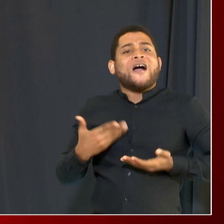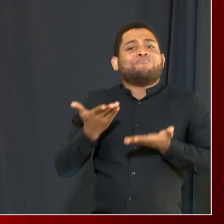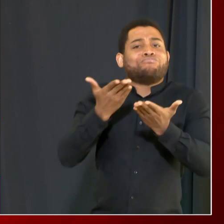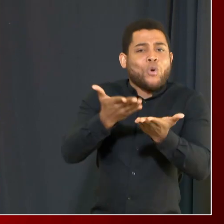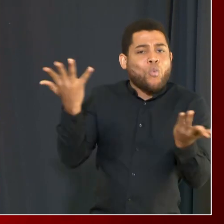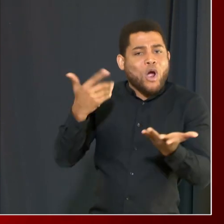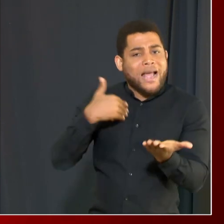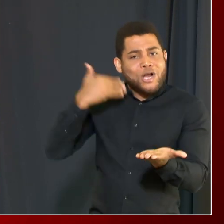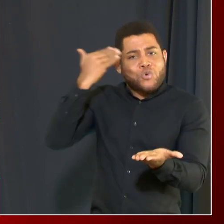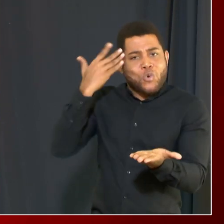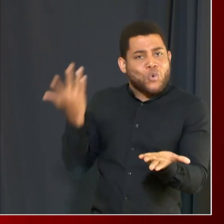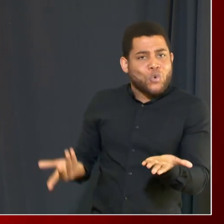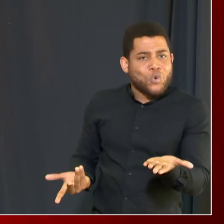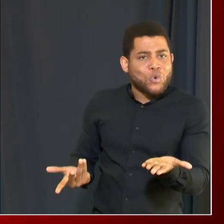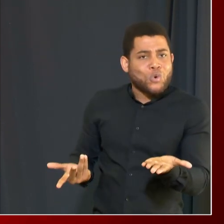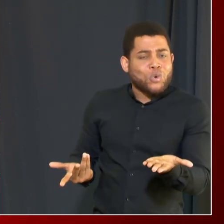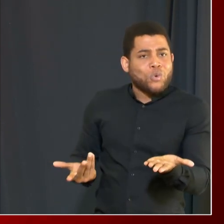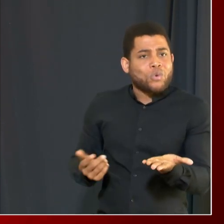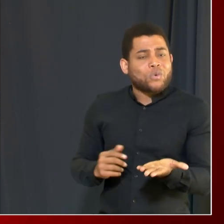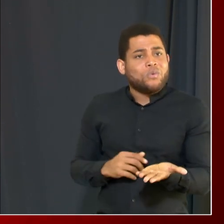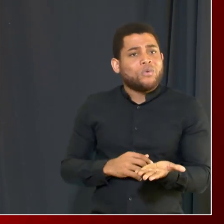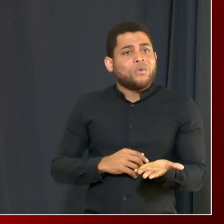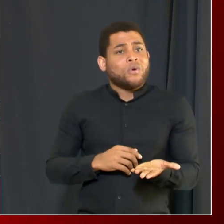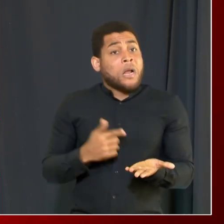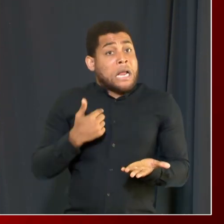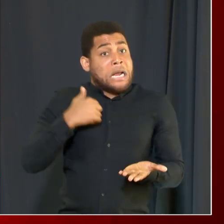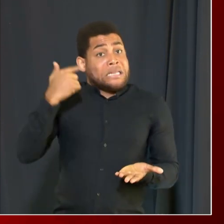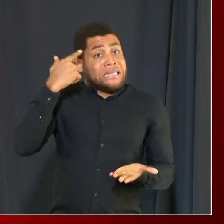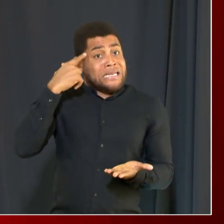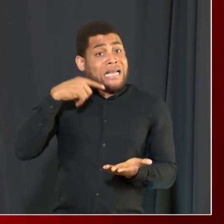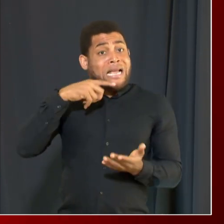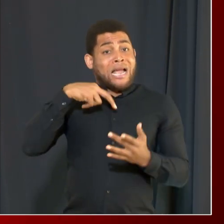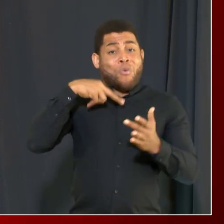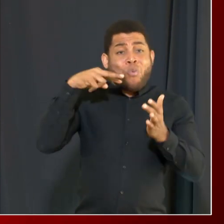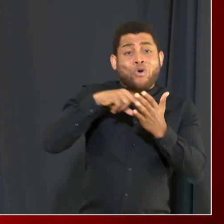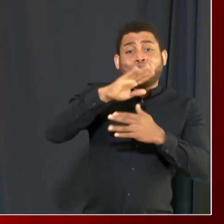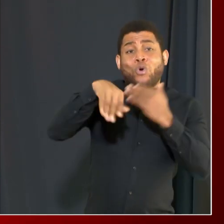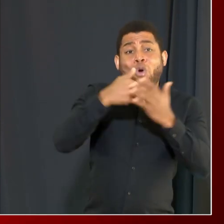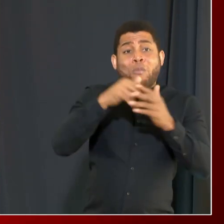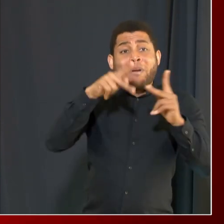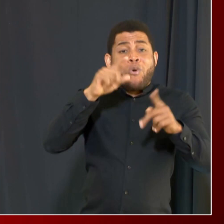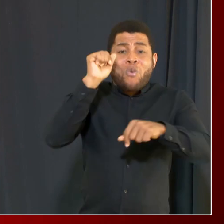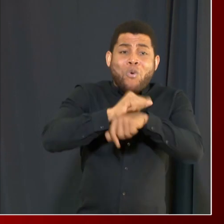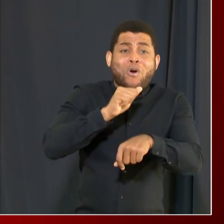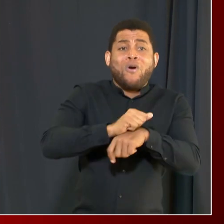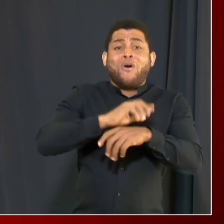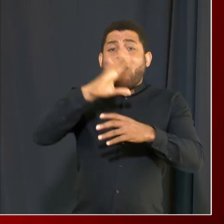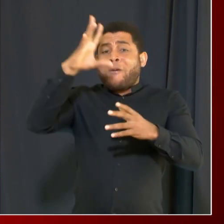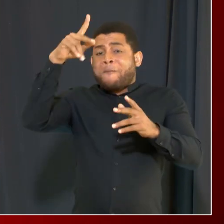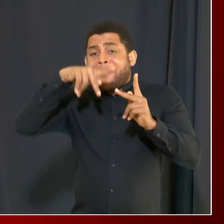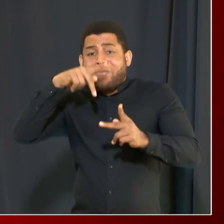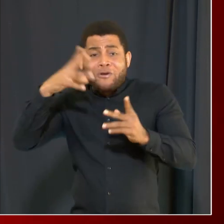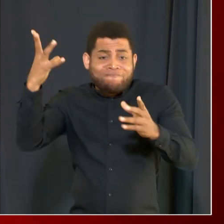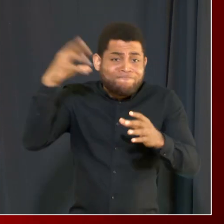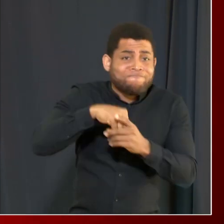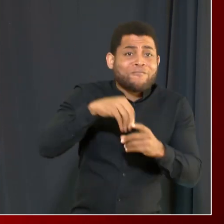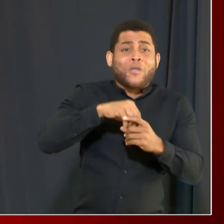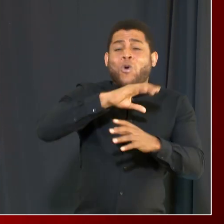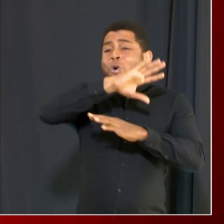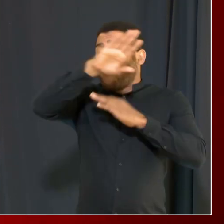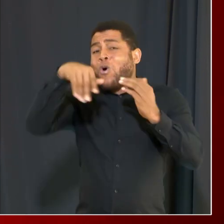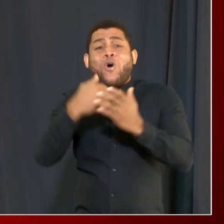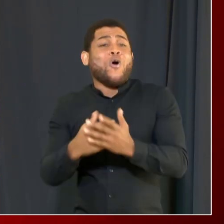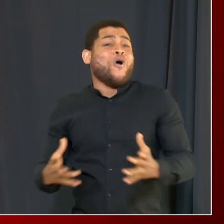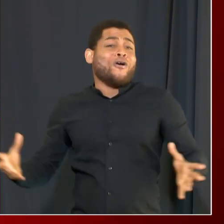here. I think I owe it to all the people involved, all the employees that were involved, the folks who lost dogs that remember their families